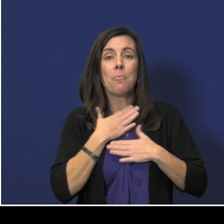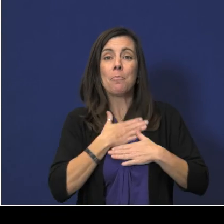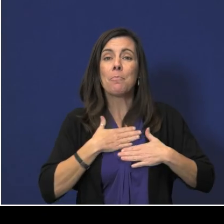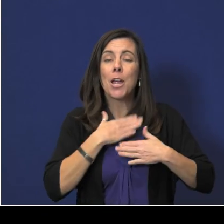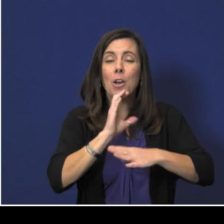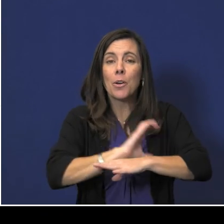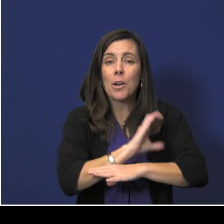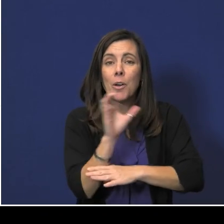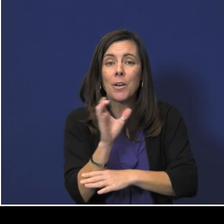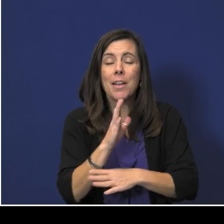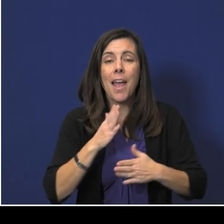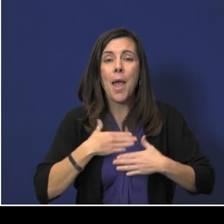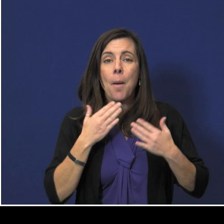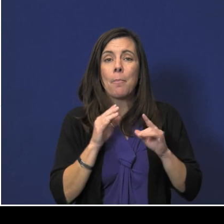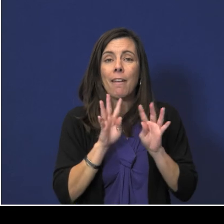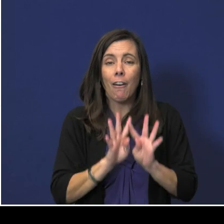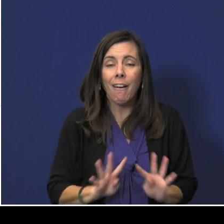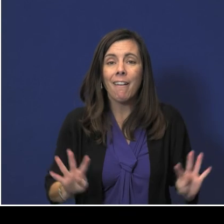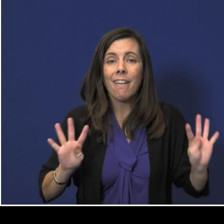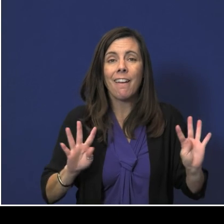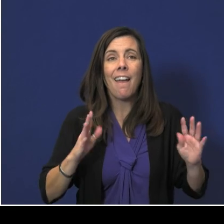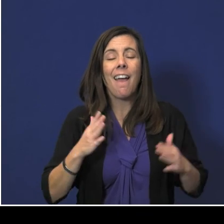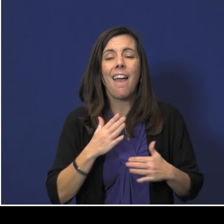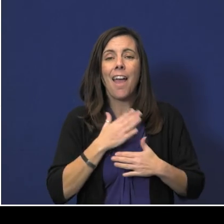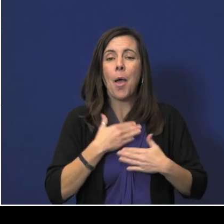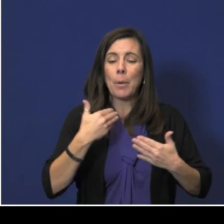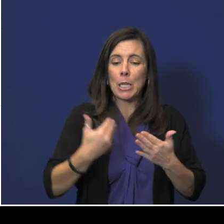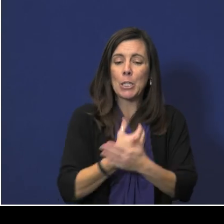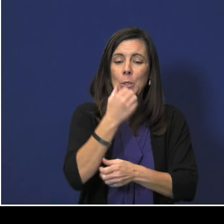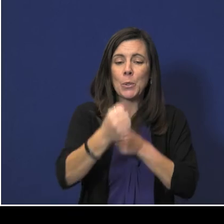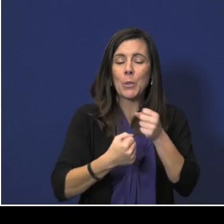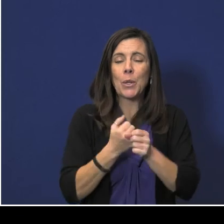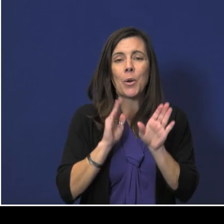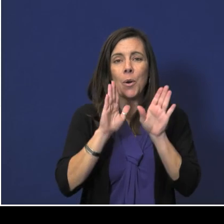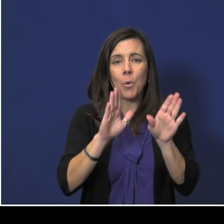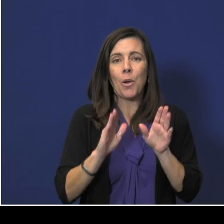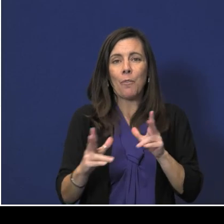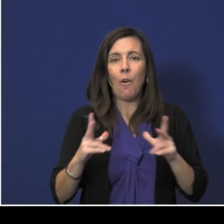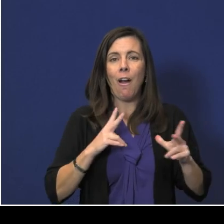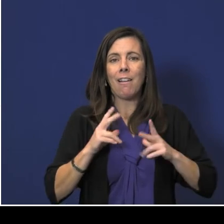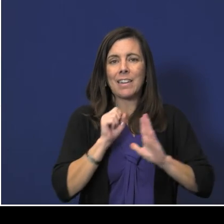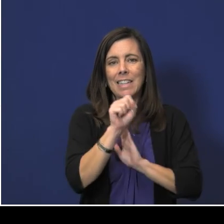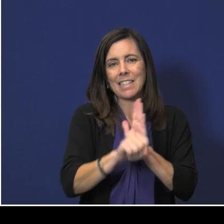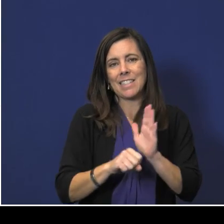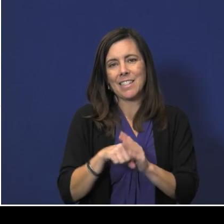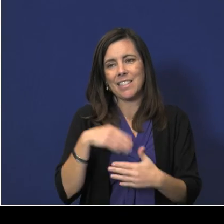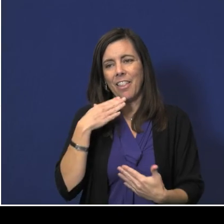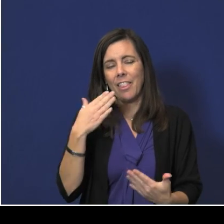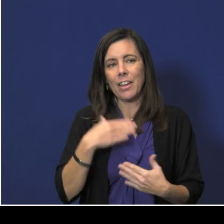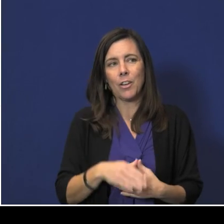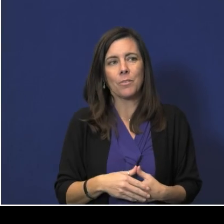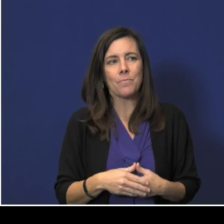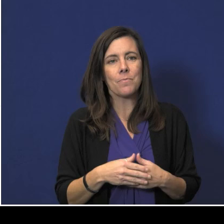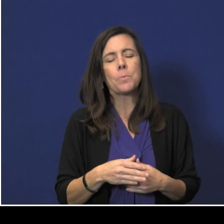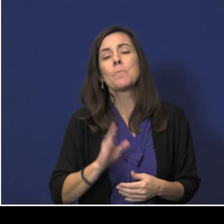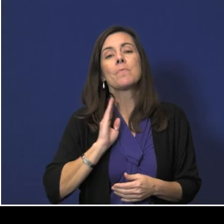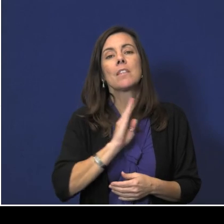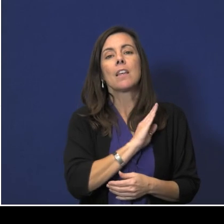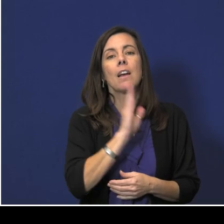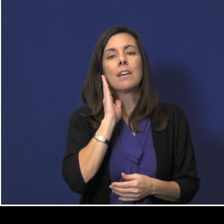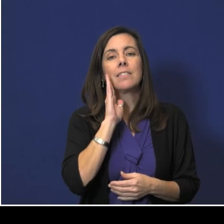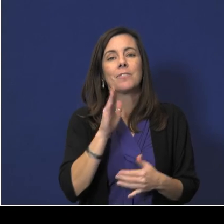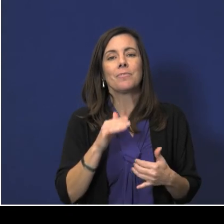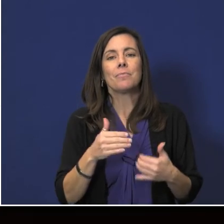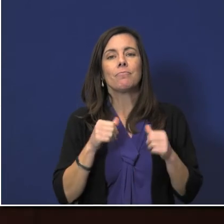Happy Hanukkah, Happy New Year, and a great holiday season. Thank you. Thank you, Dr. Henry. The board will now proceed with the